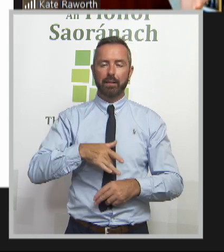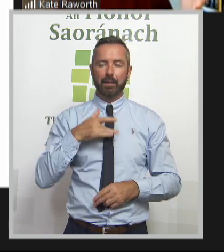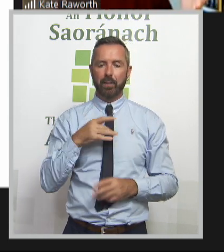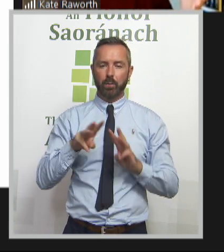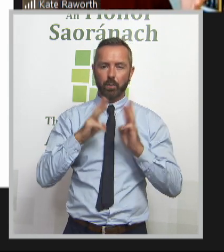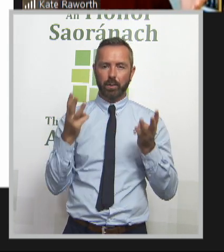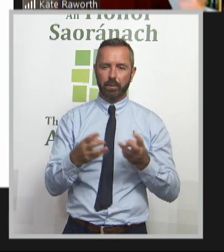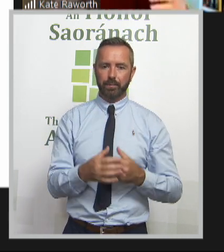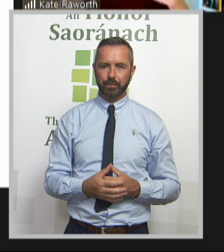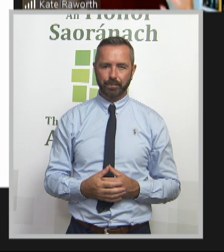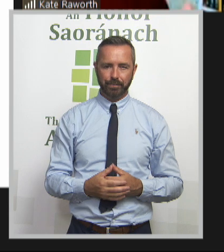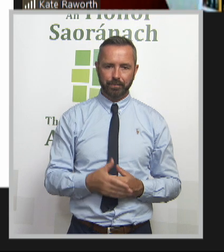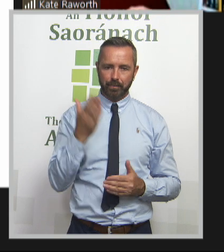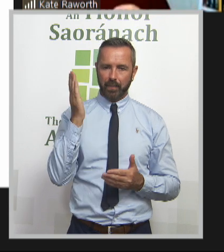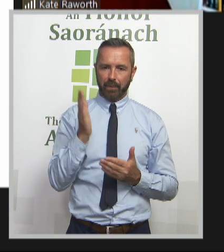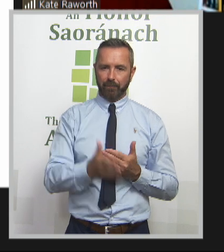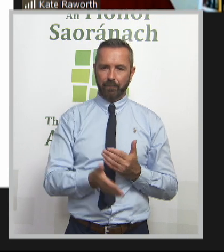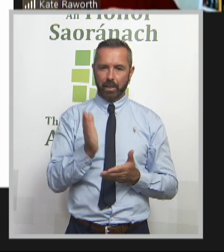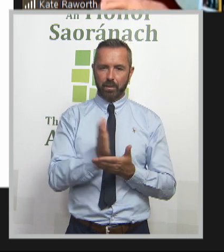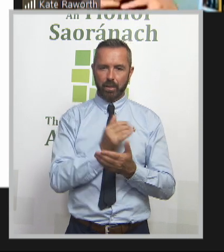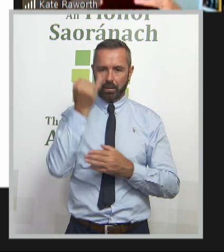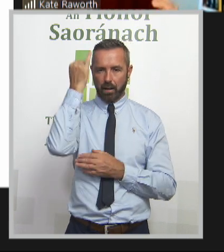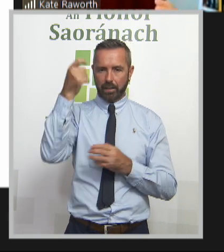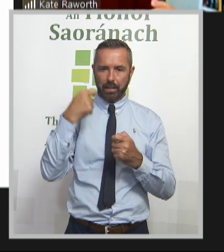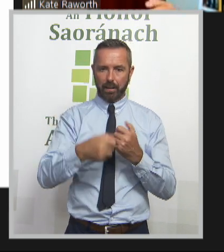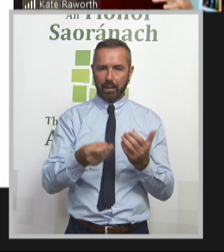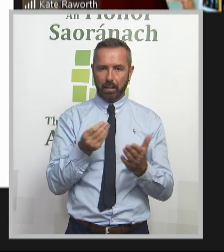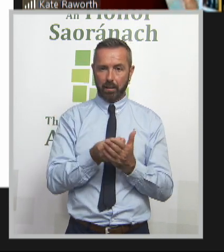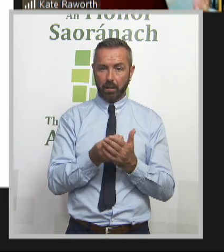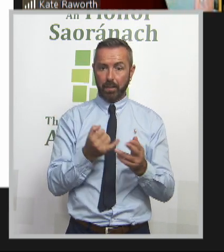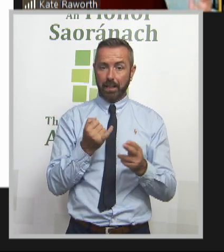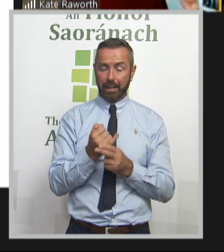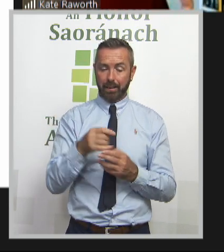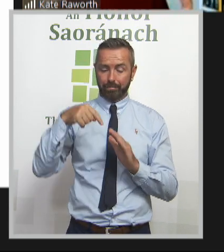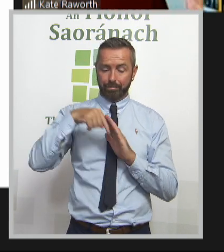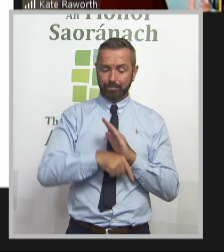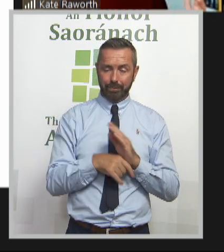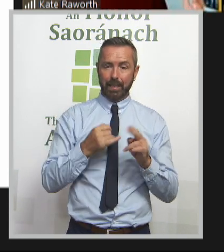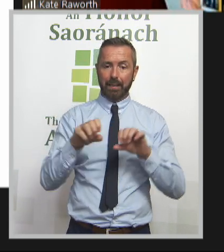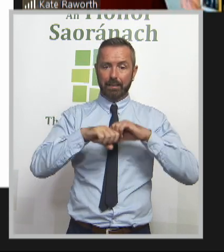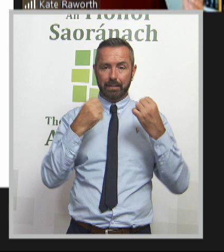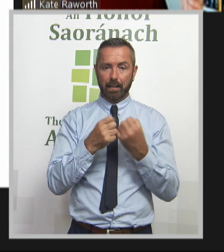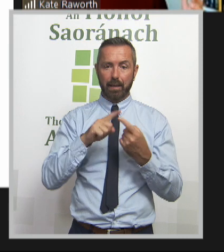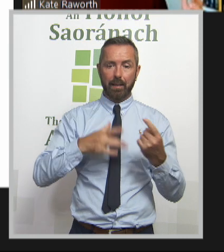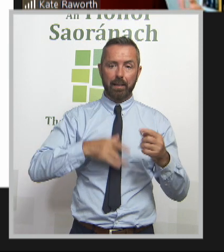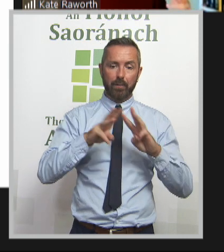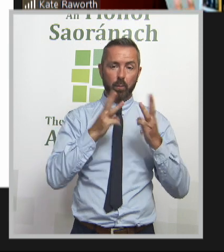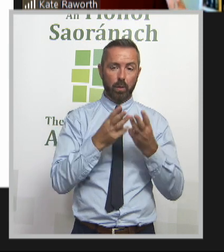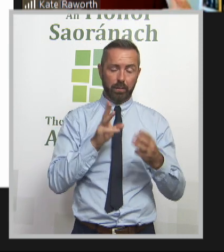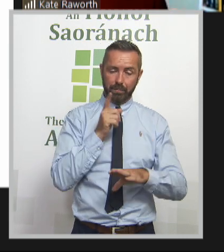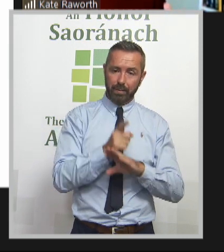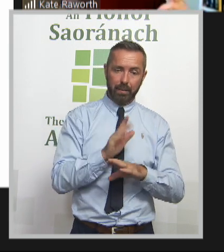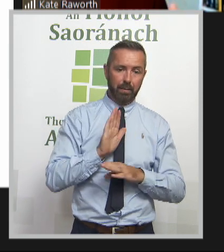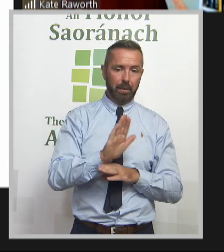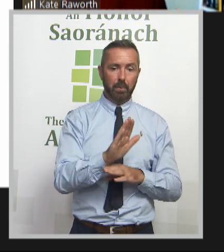planet. I've shared an idea that the economy is embedded in society, embedded in the living world, utterly dependent upon the living world. And therefore